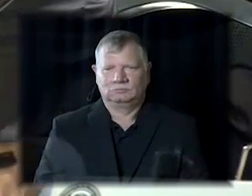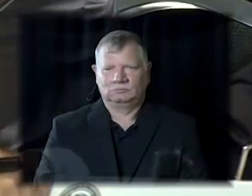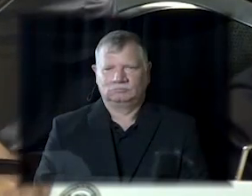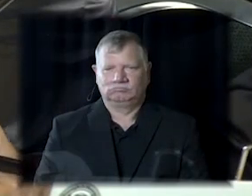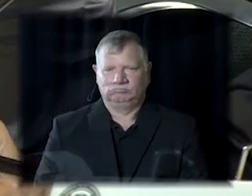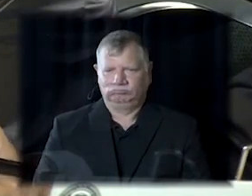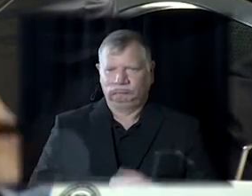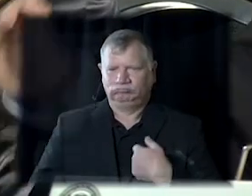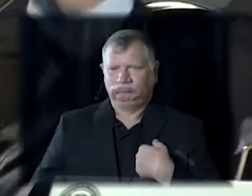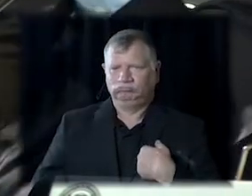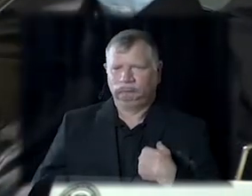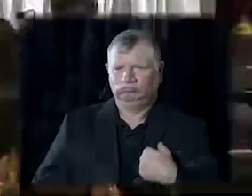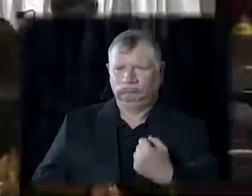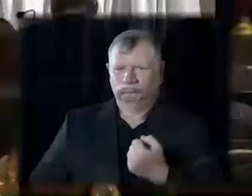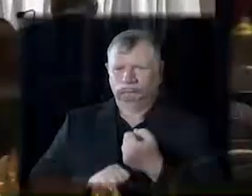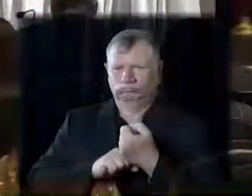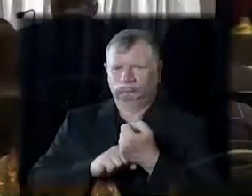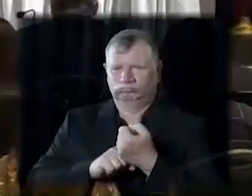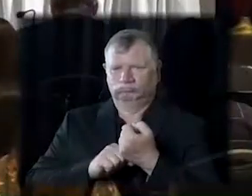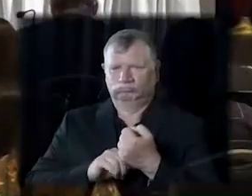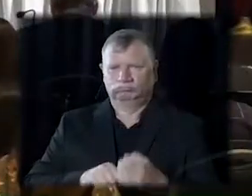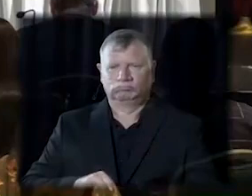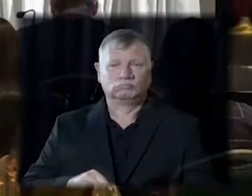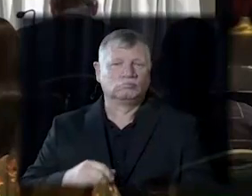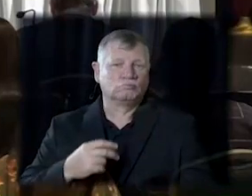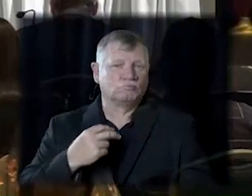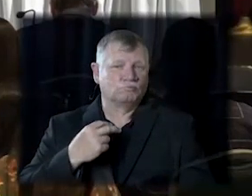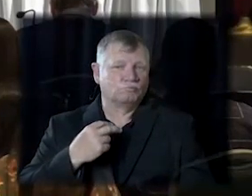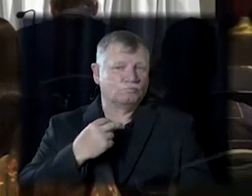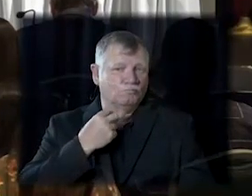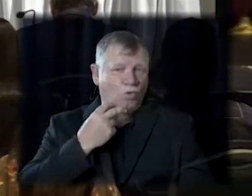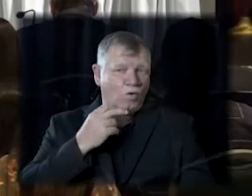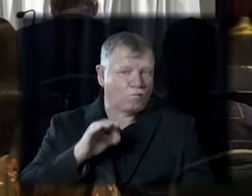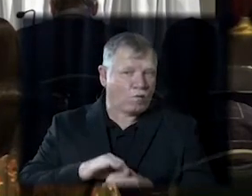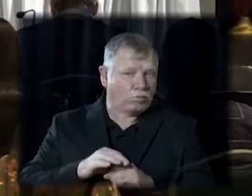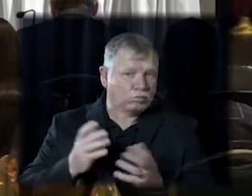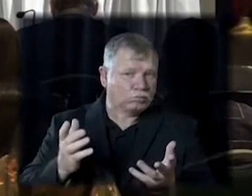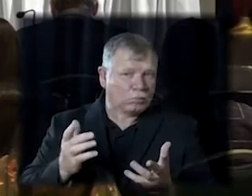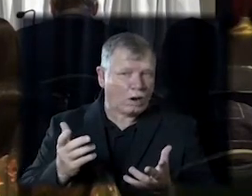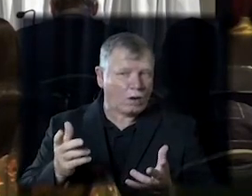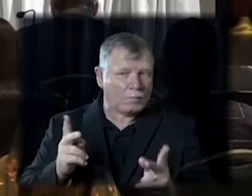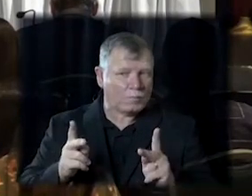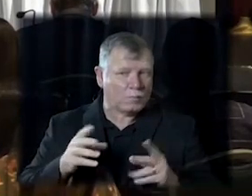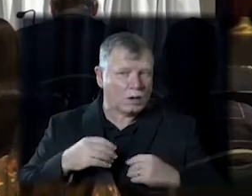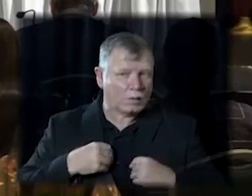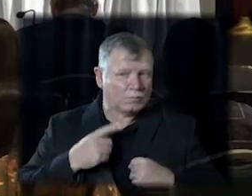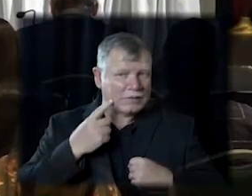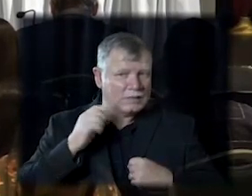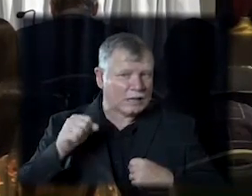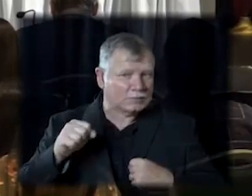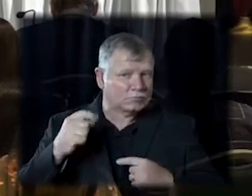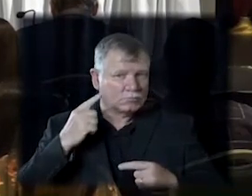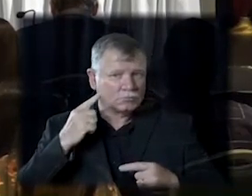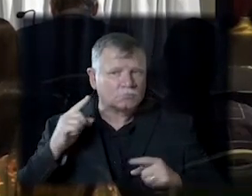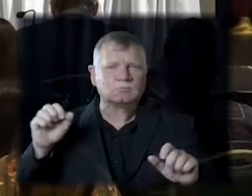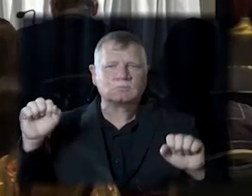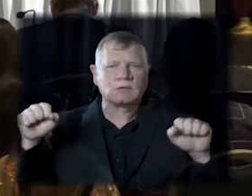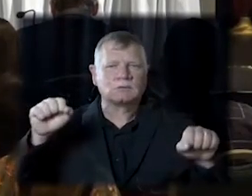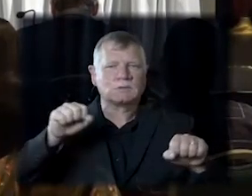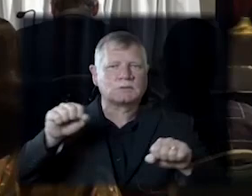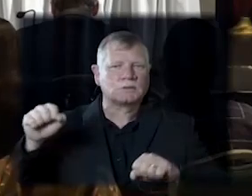I'd like to second the motion. I'd like to ask for a voice vote. Those in favor say yes. Yes.